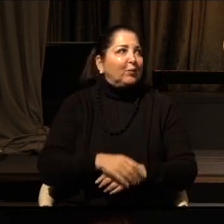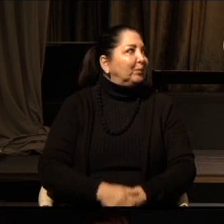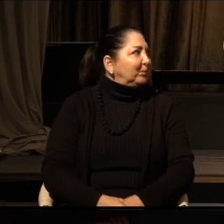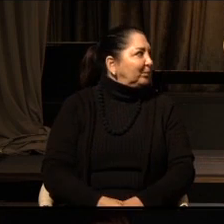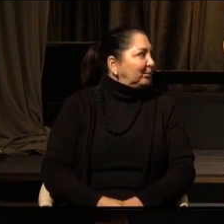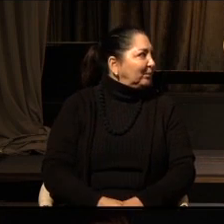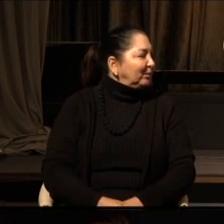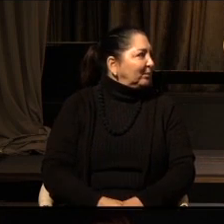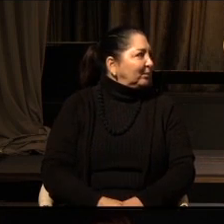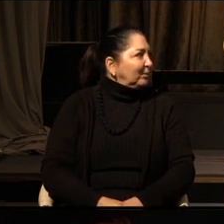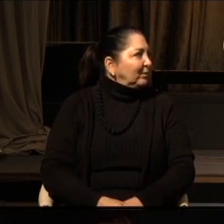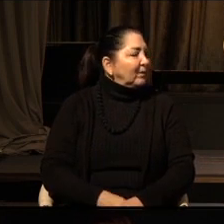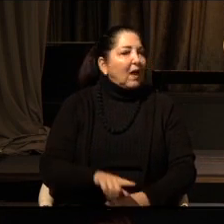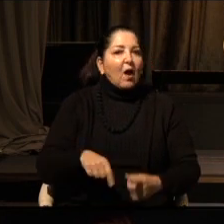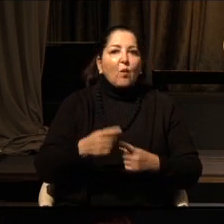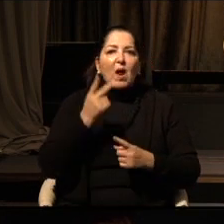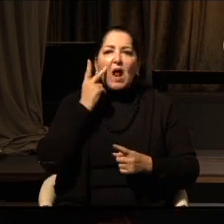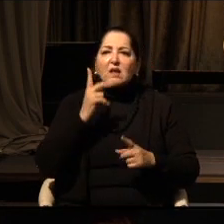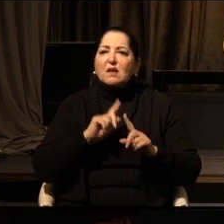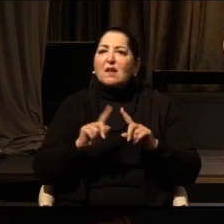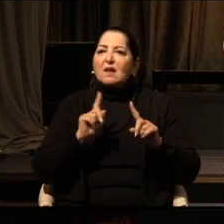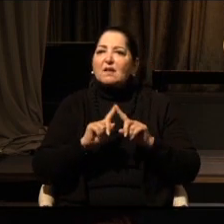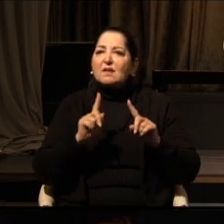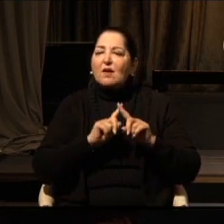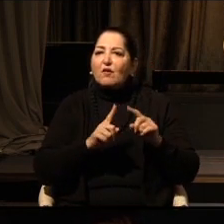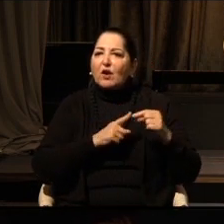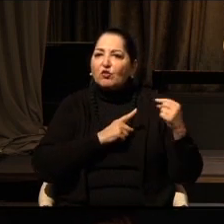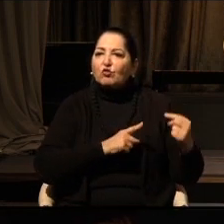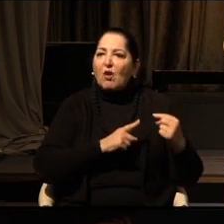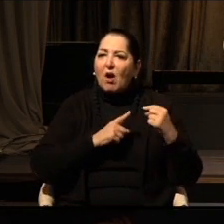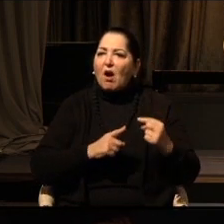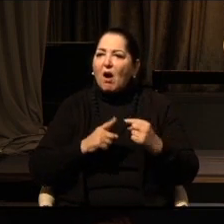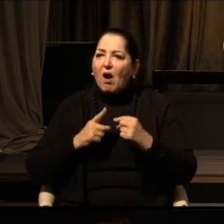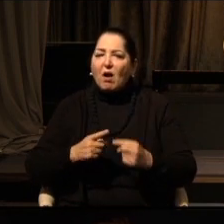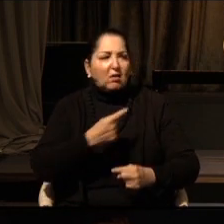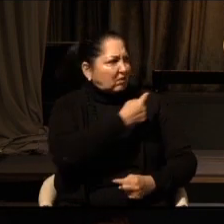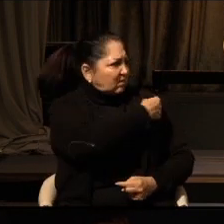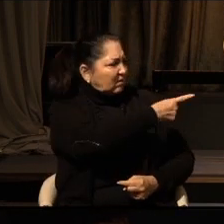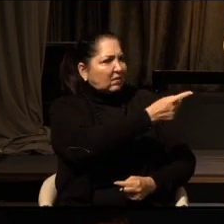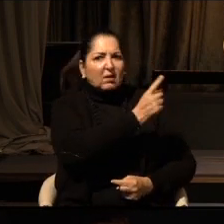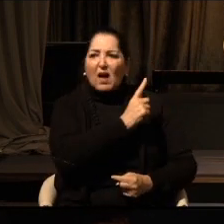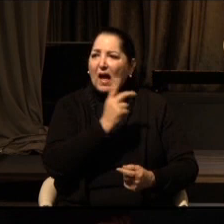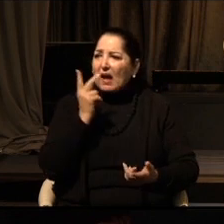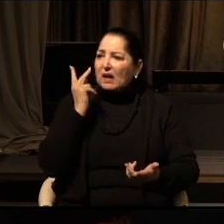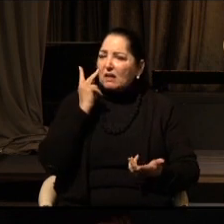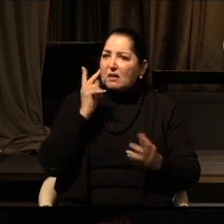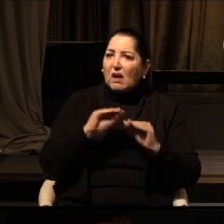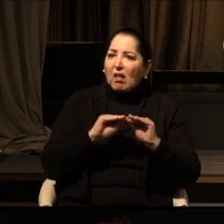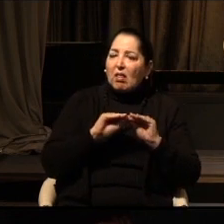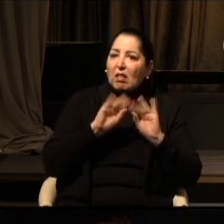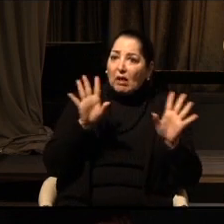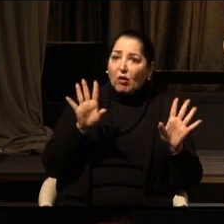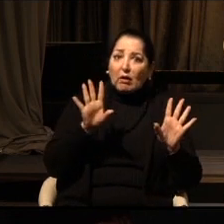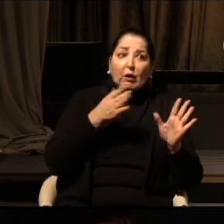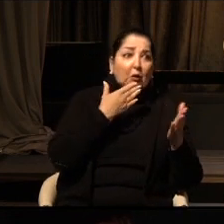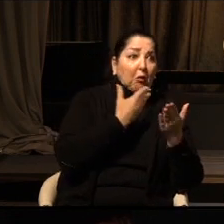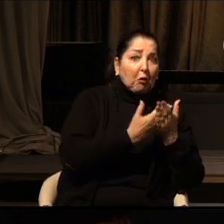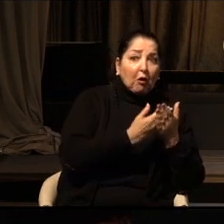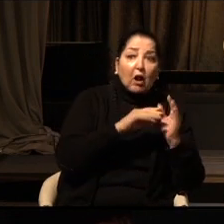When I see these struggles, I see clearly what's good and what's bad.